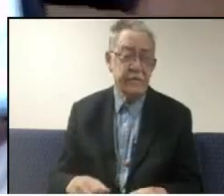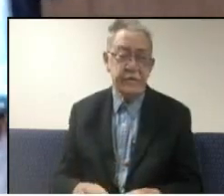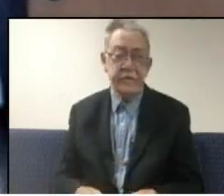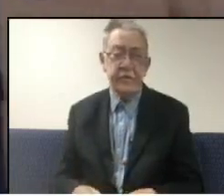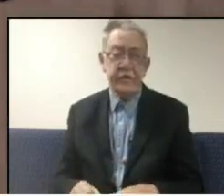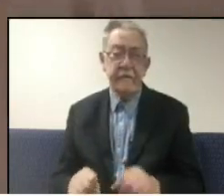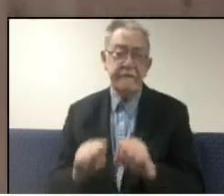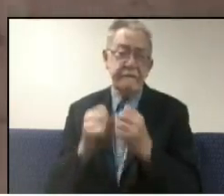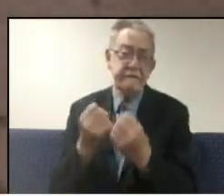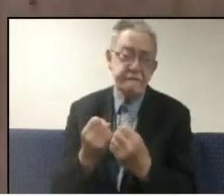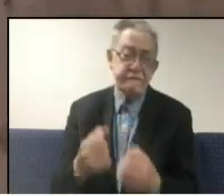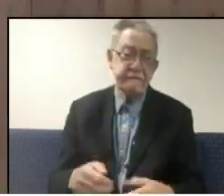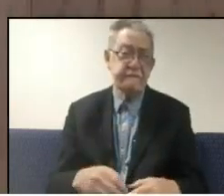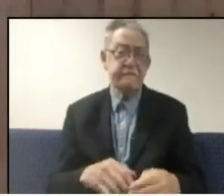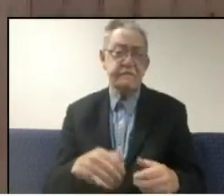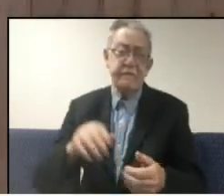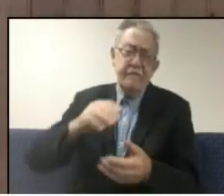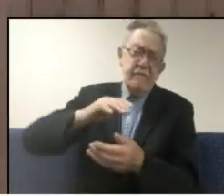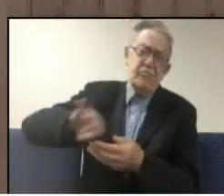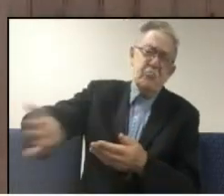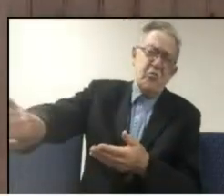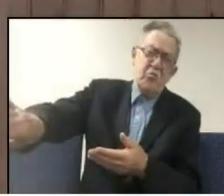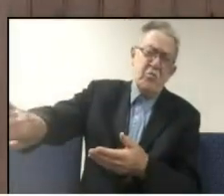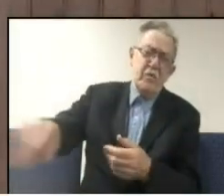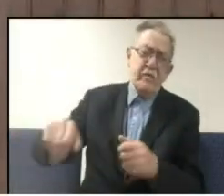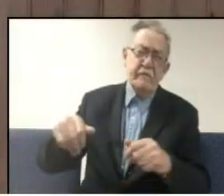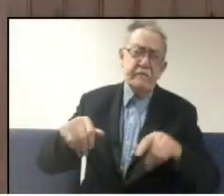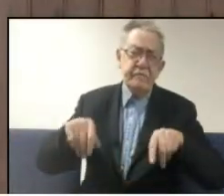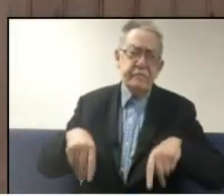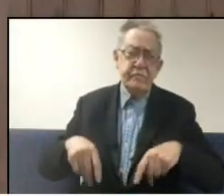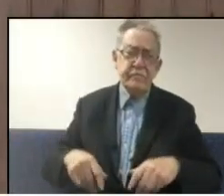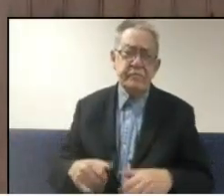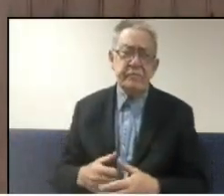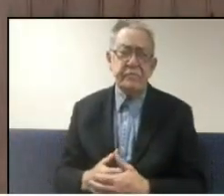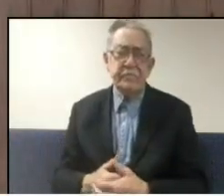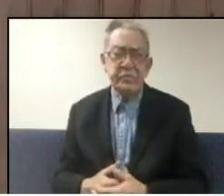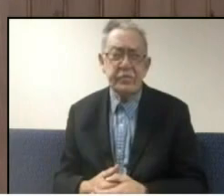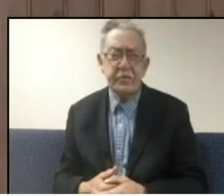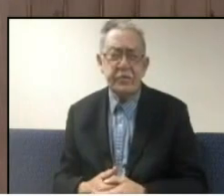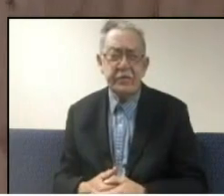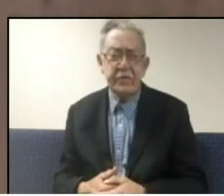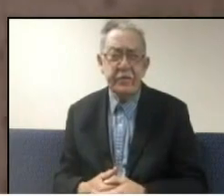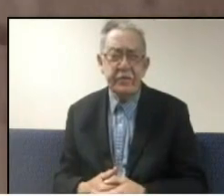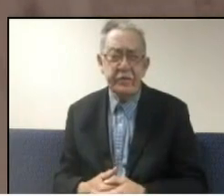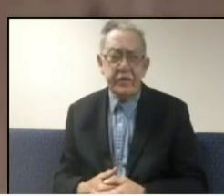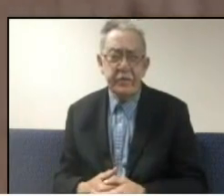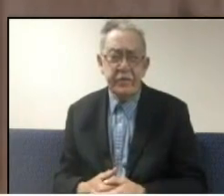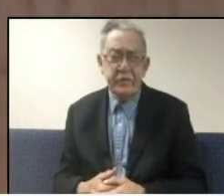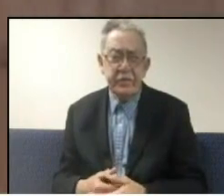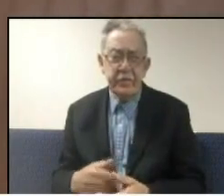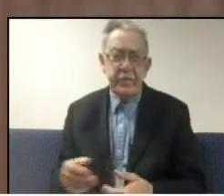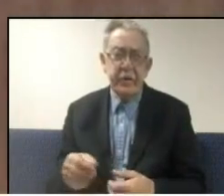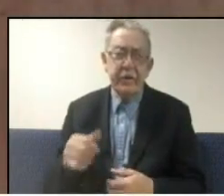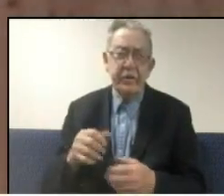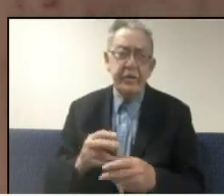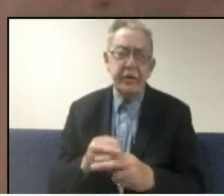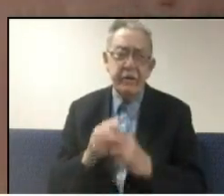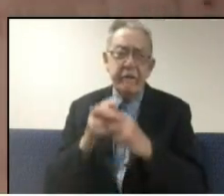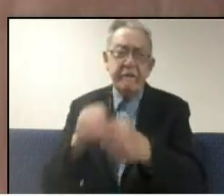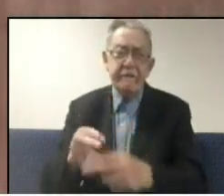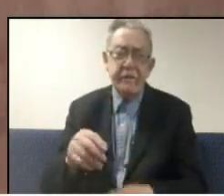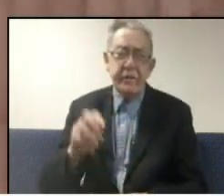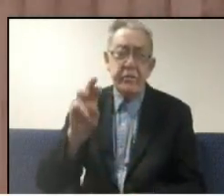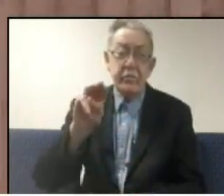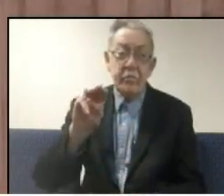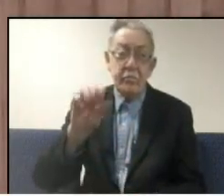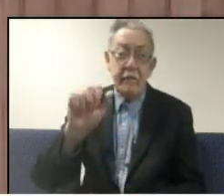find in the Gospels, who was, we call him the maniac of Gadara. He